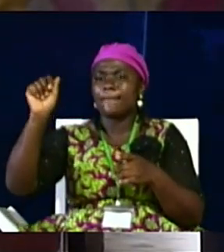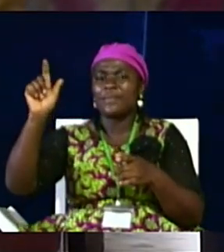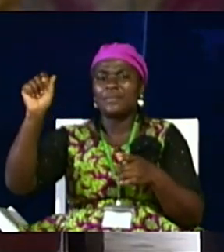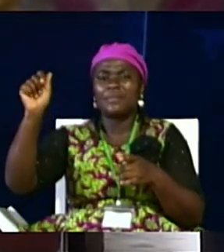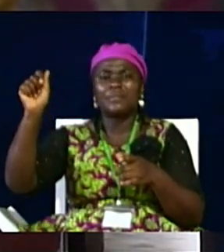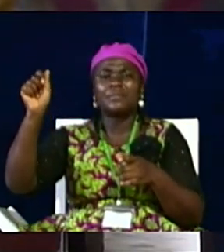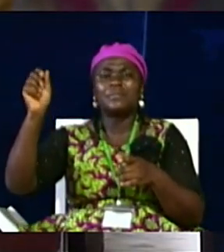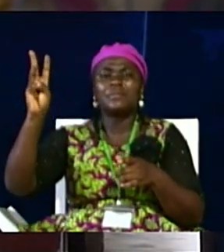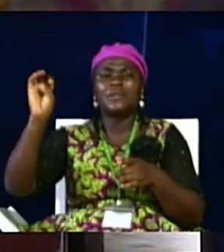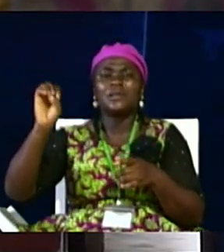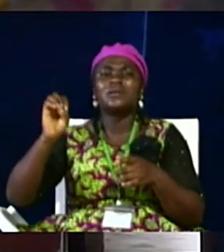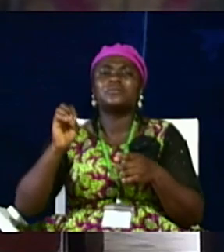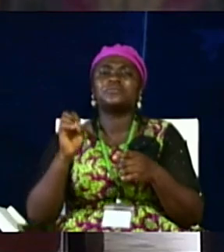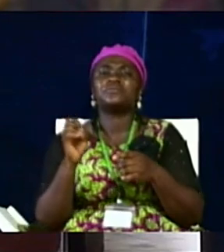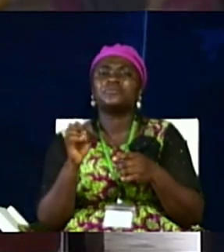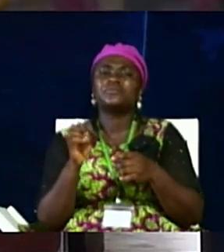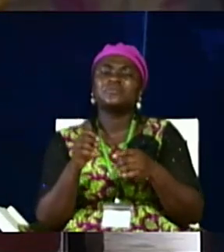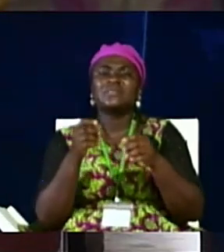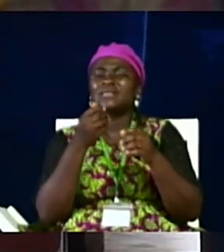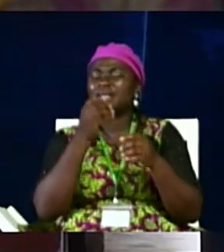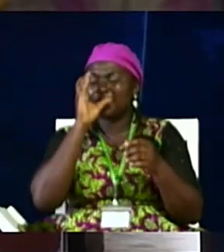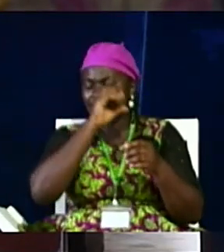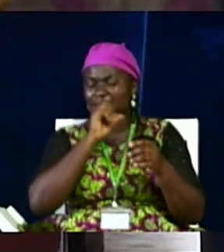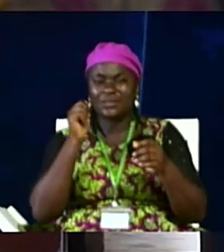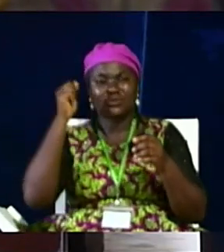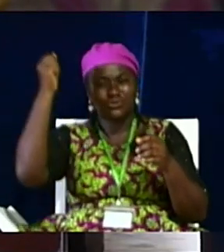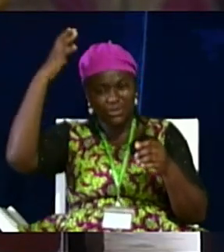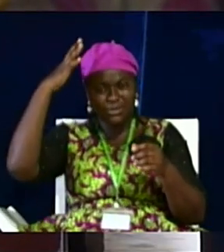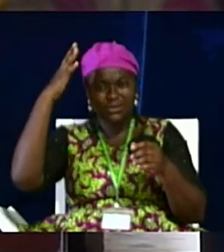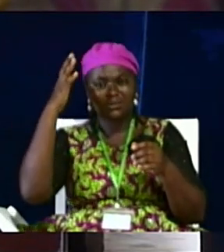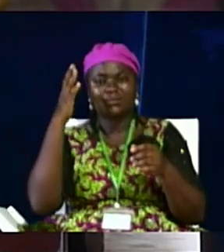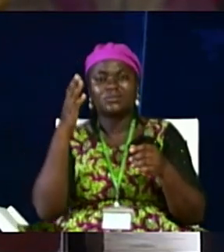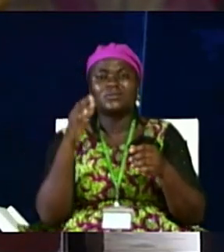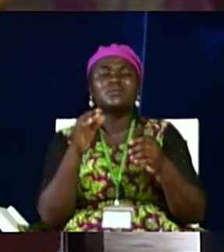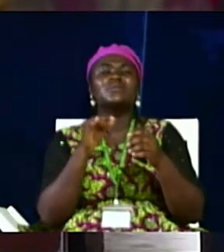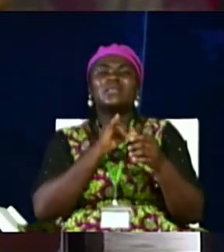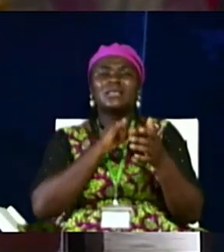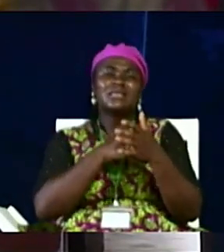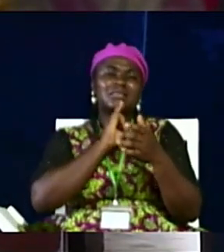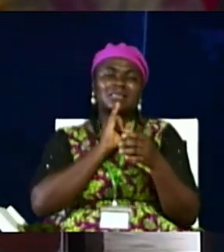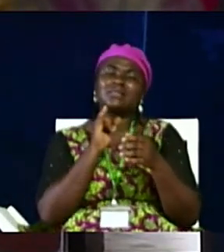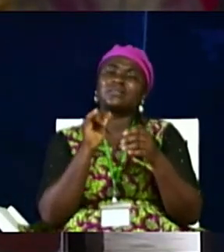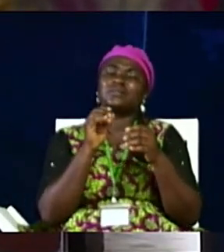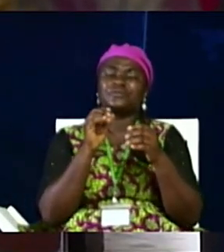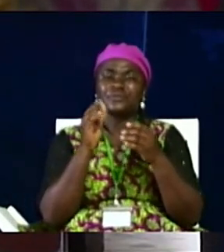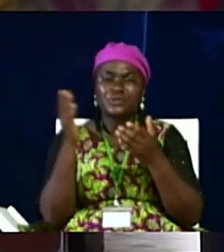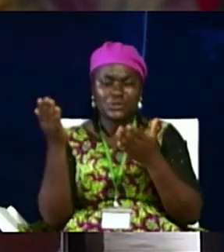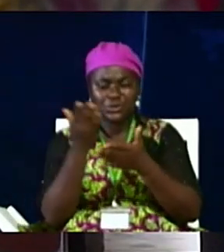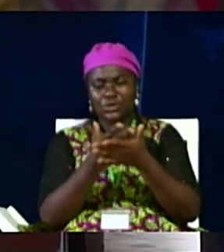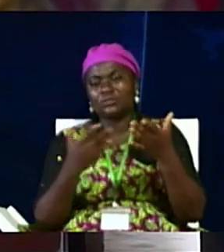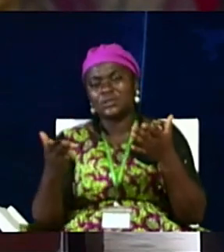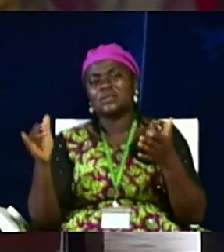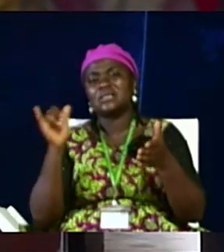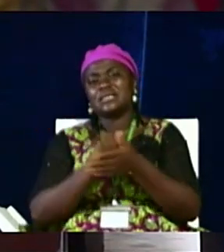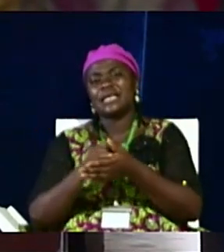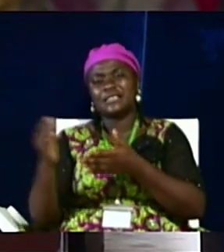discredit, or disgrace. It is something that brings